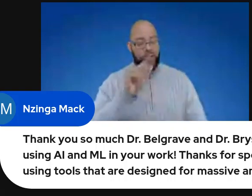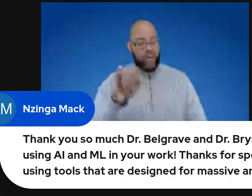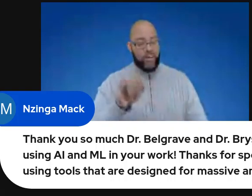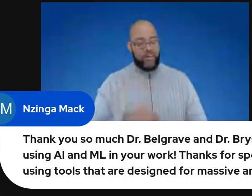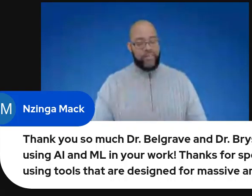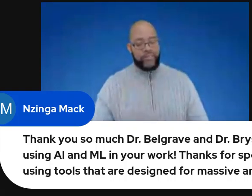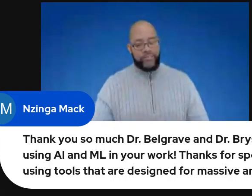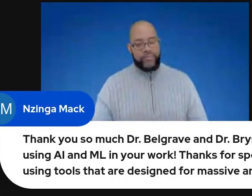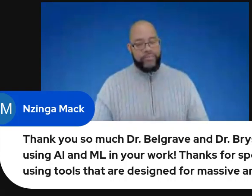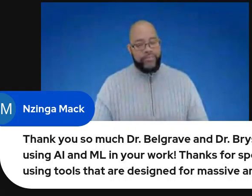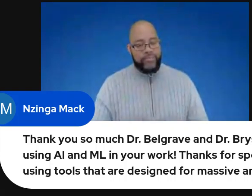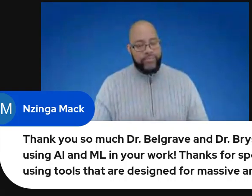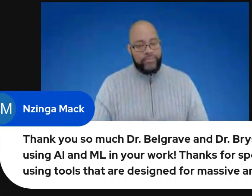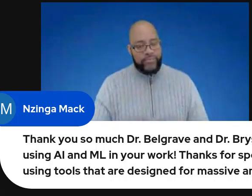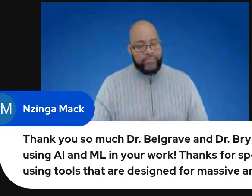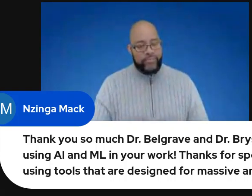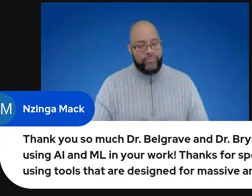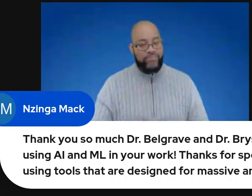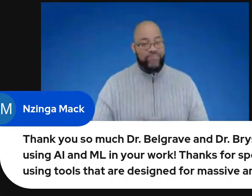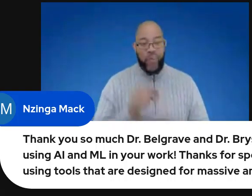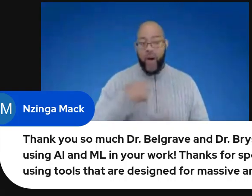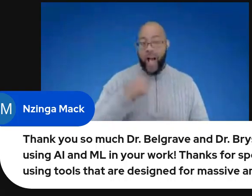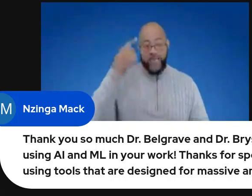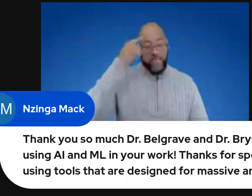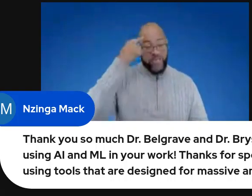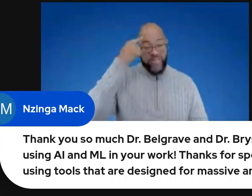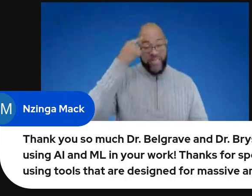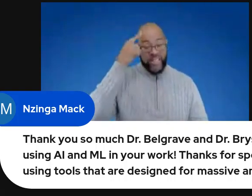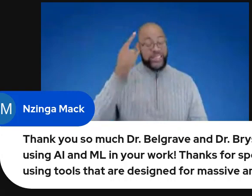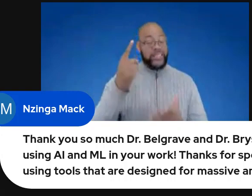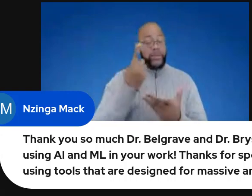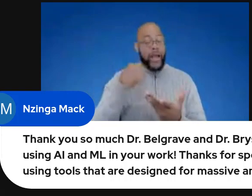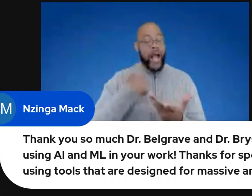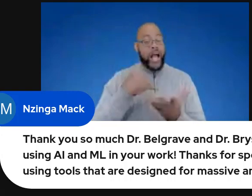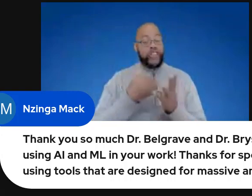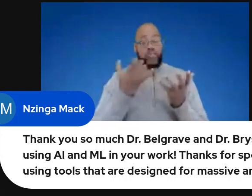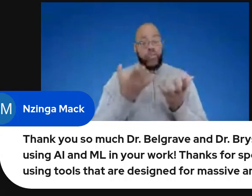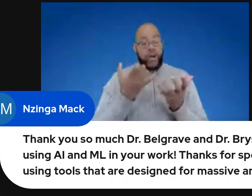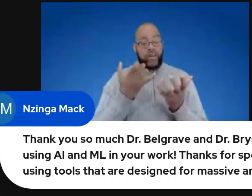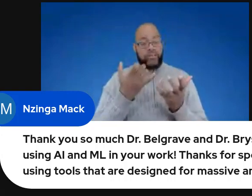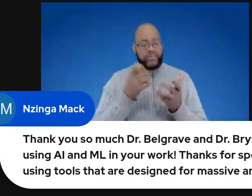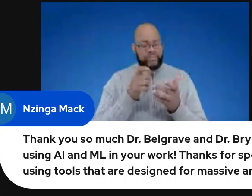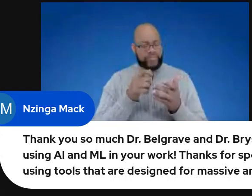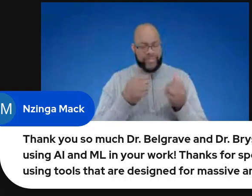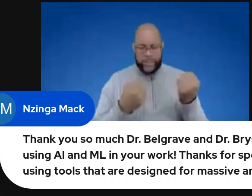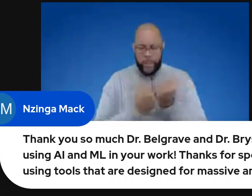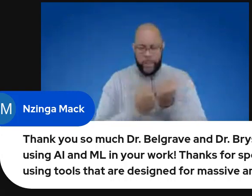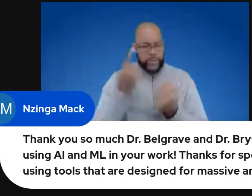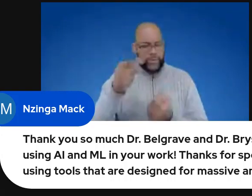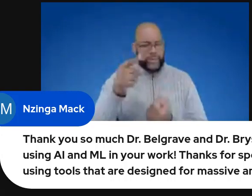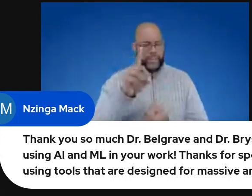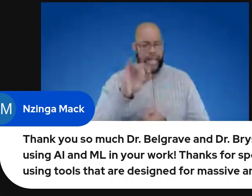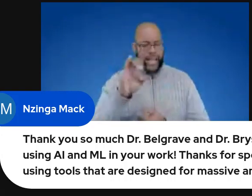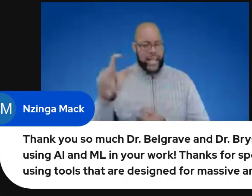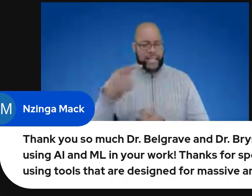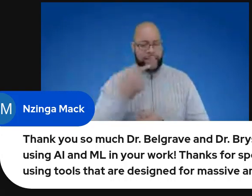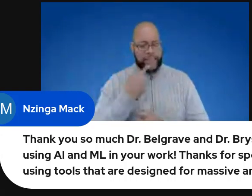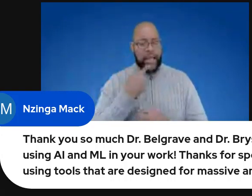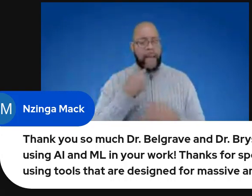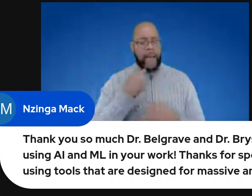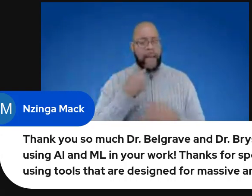immunology? No, I think something I just want to underscore something that Danielle just said is like making it